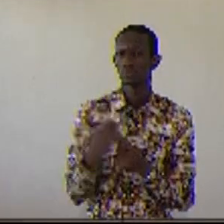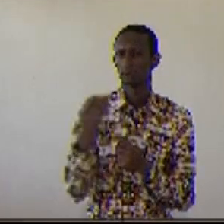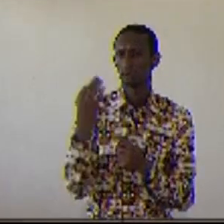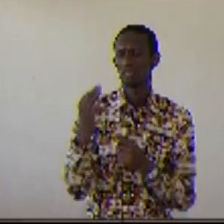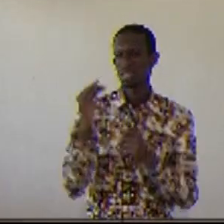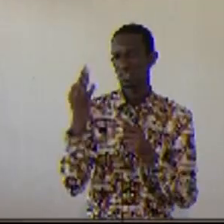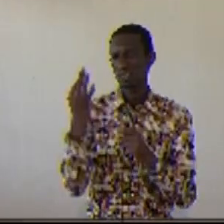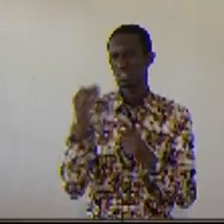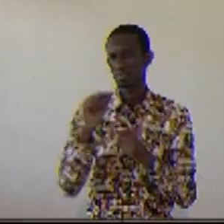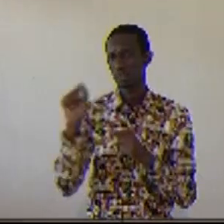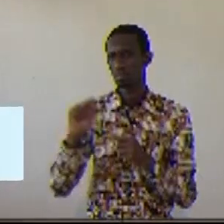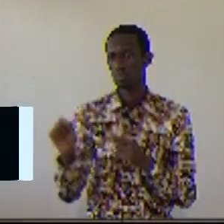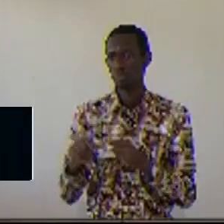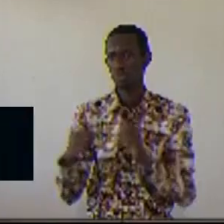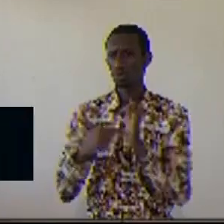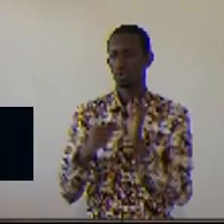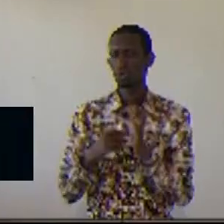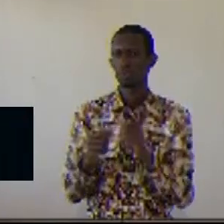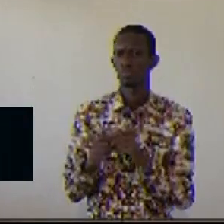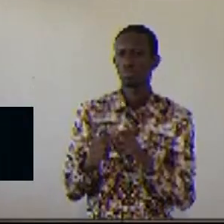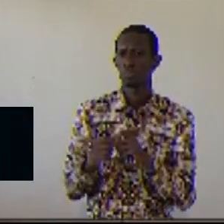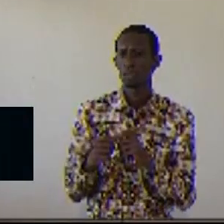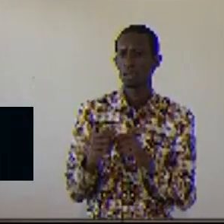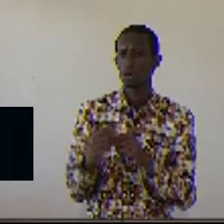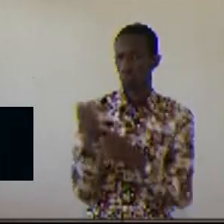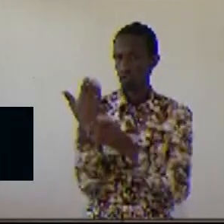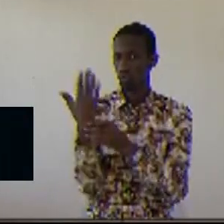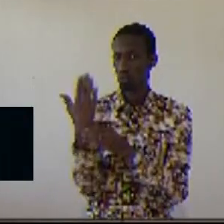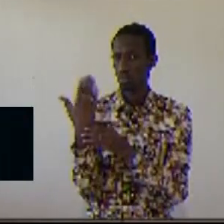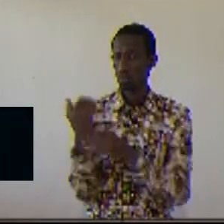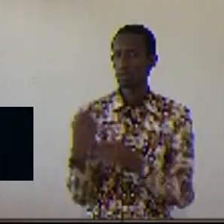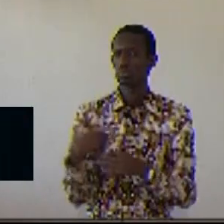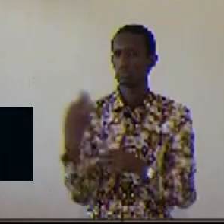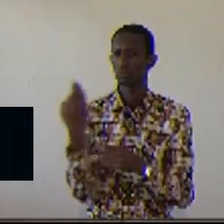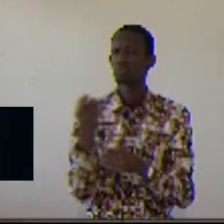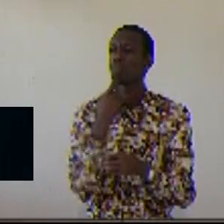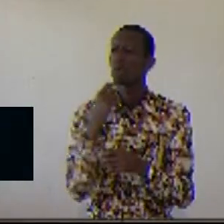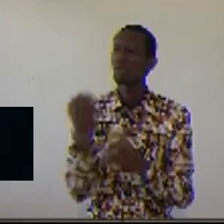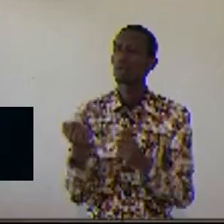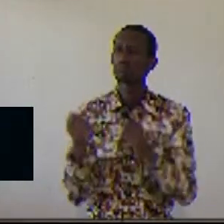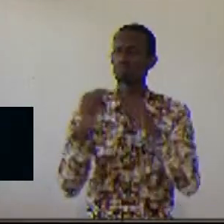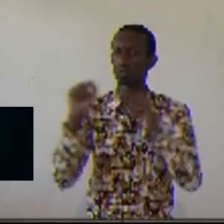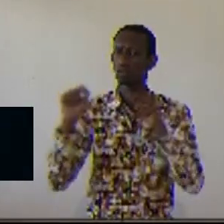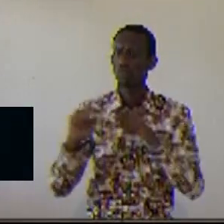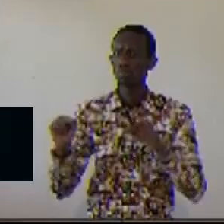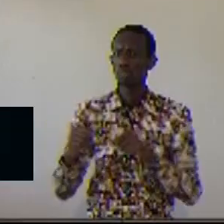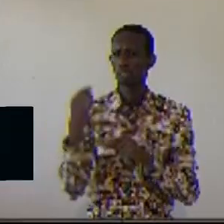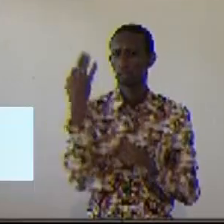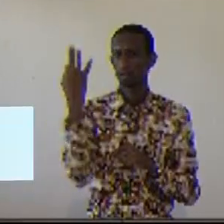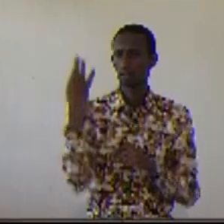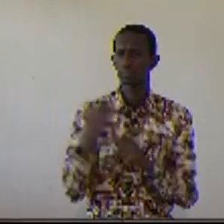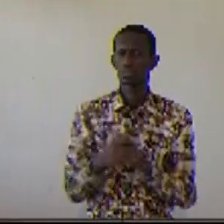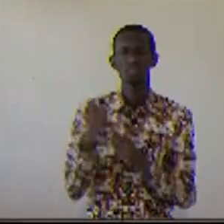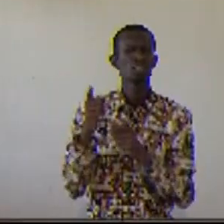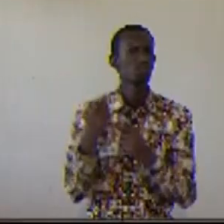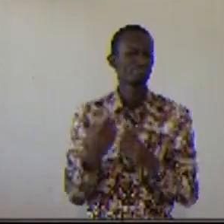equal parts, probably this will take the 3/4. I mean, maybe this is a